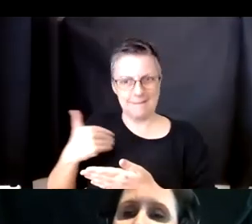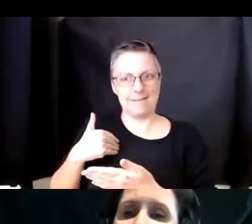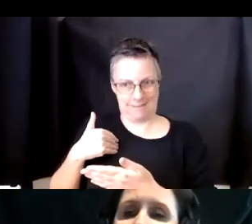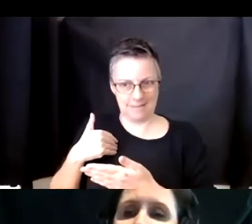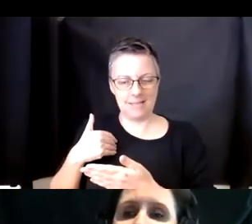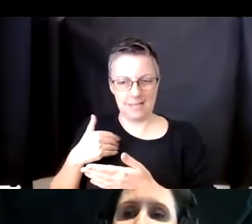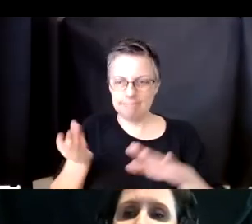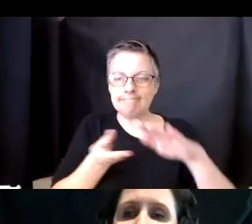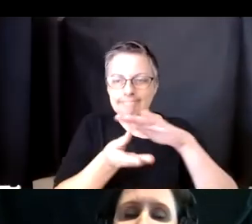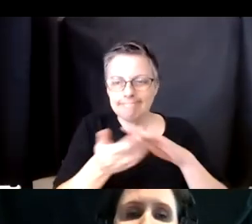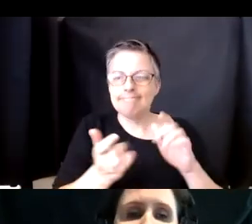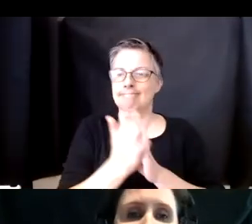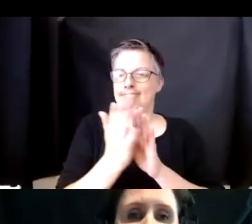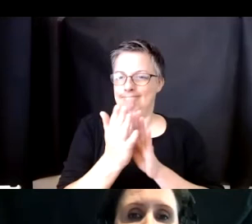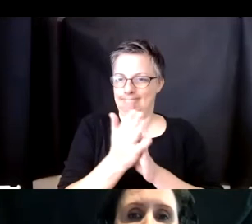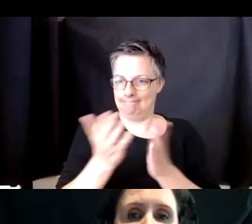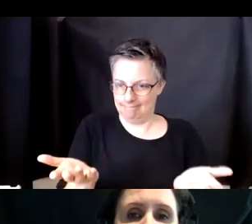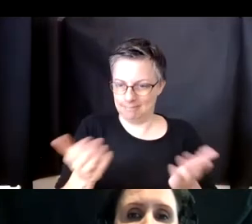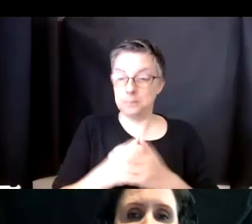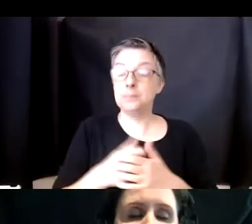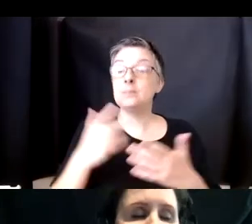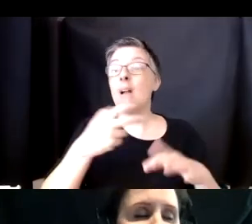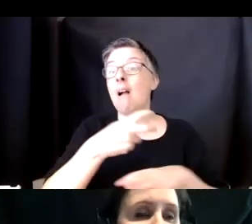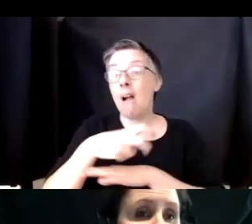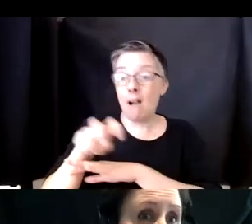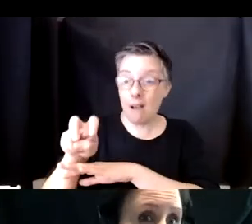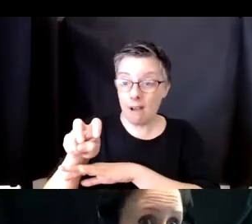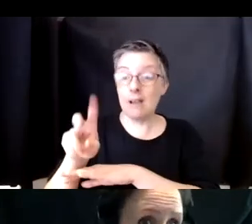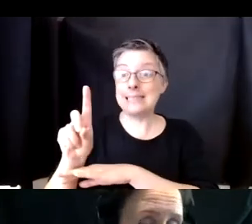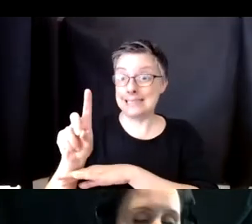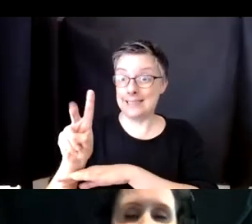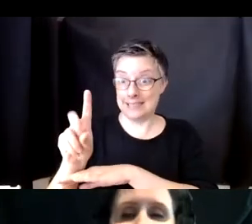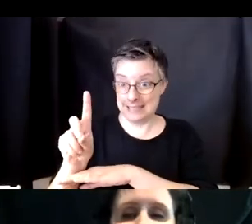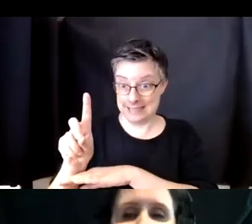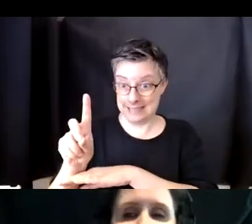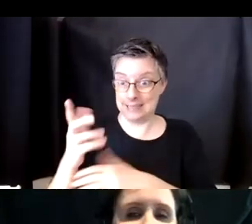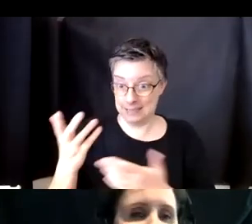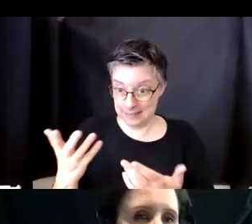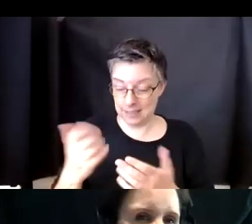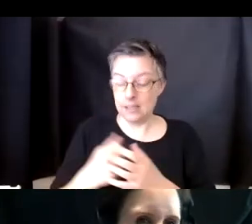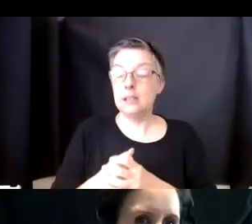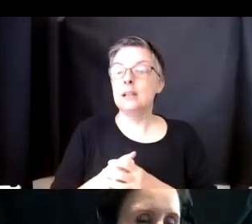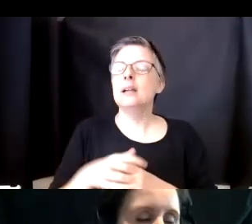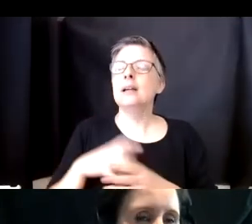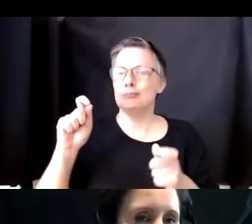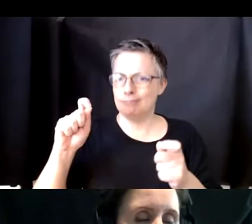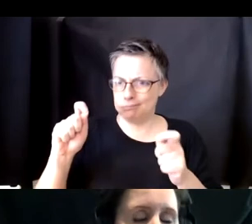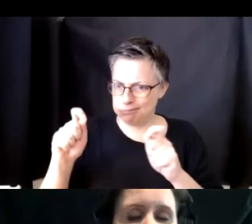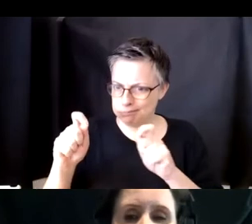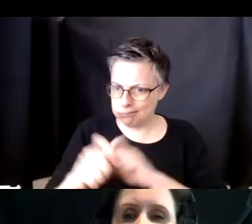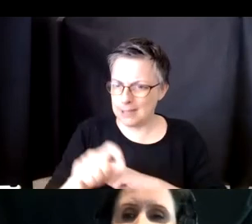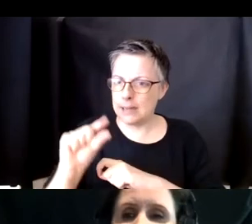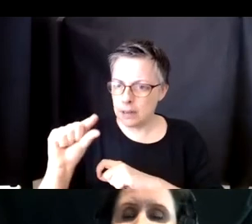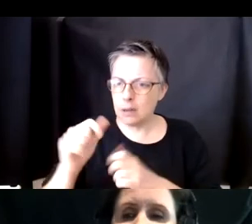And then as we moved into going with DVDs, things started changing a little bit with